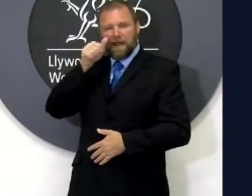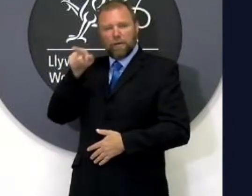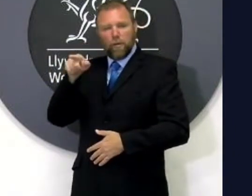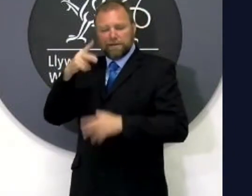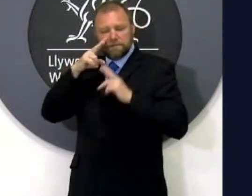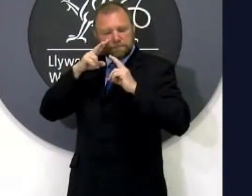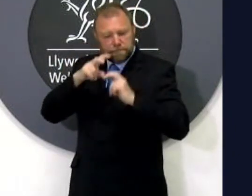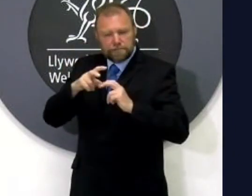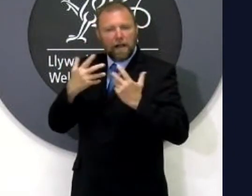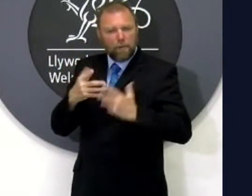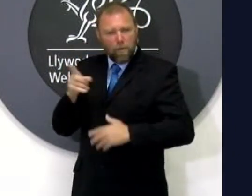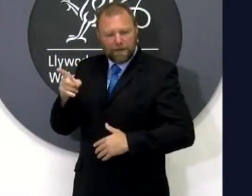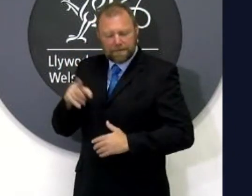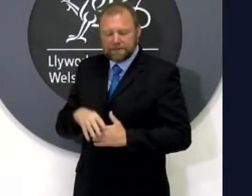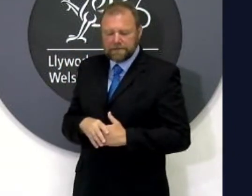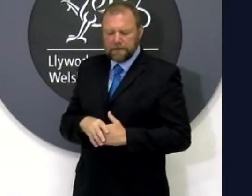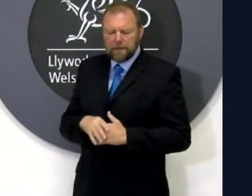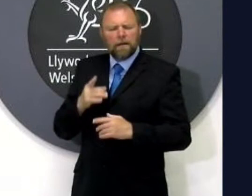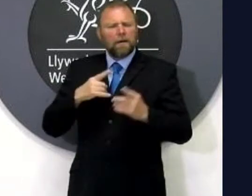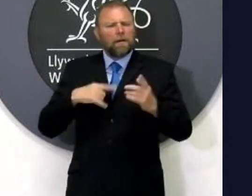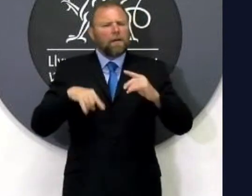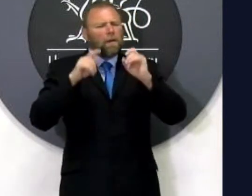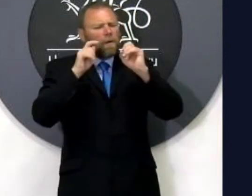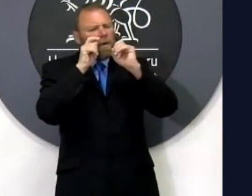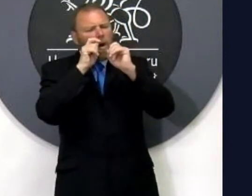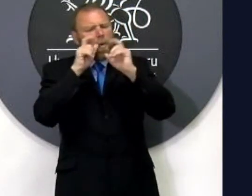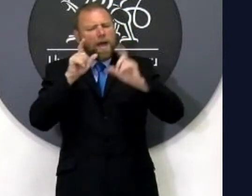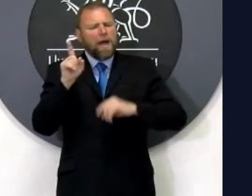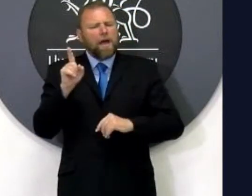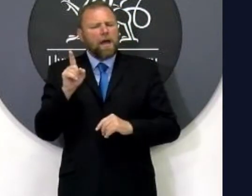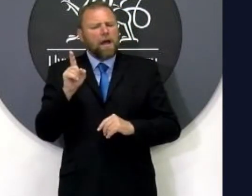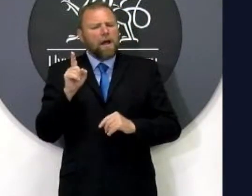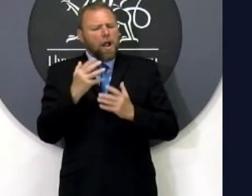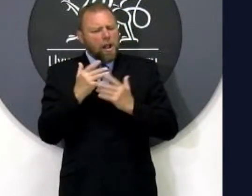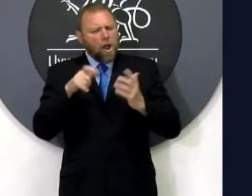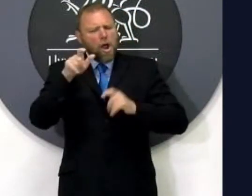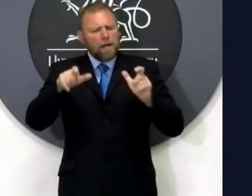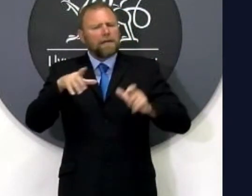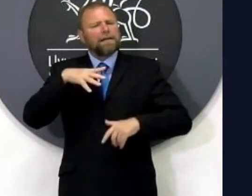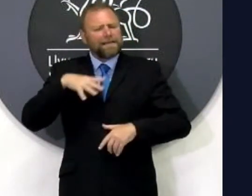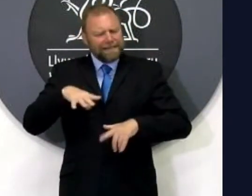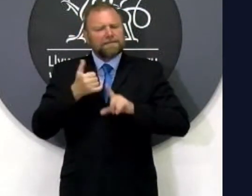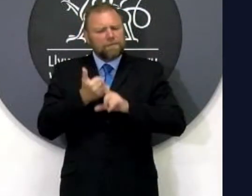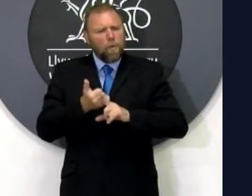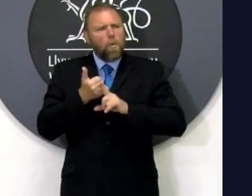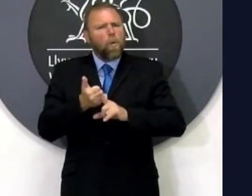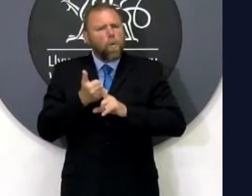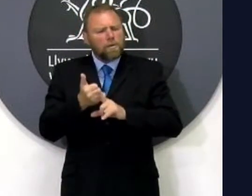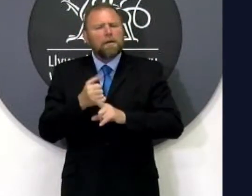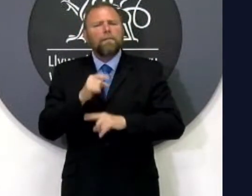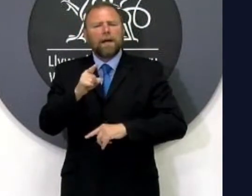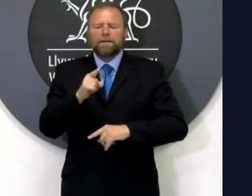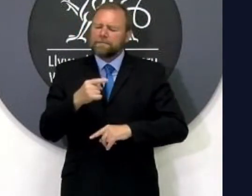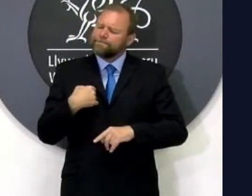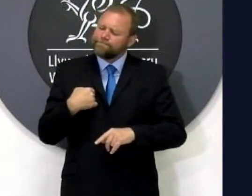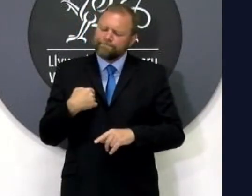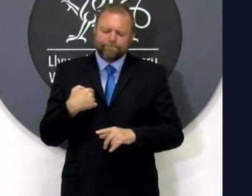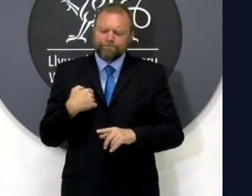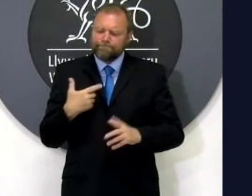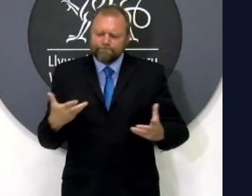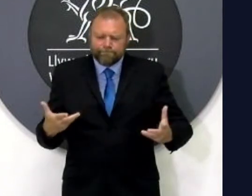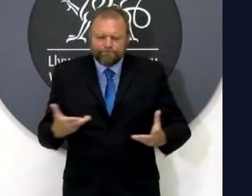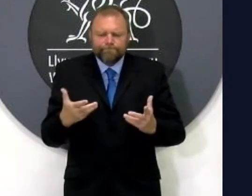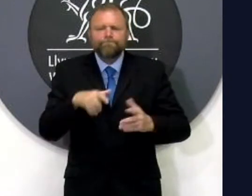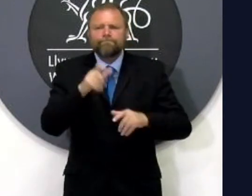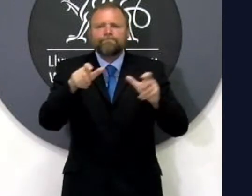urgency. We're aware that there are lots of people who still need support, but I would urge those businesses who haven't applied yet for